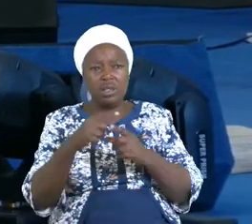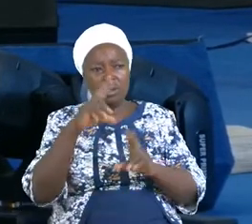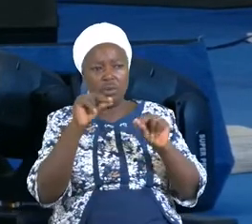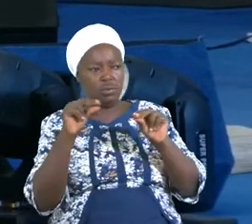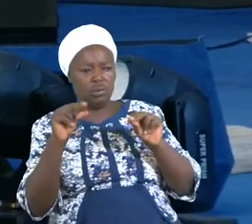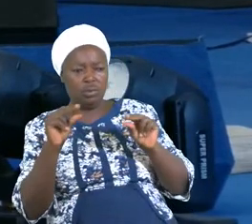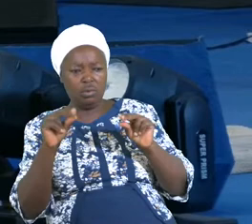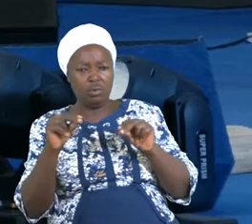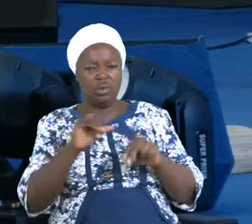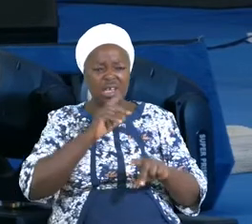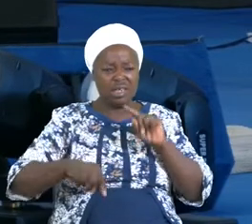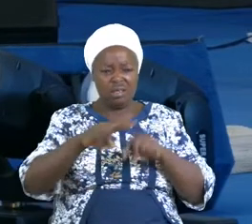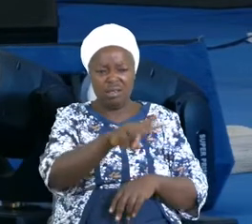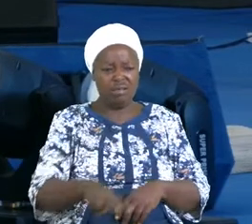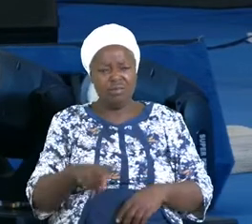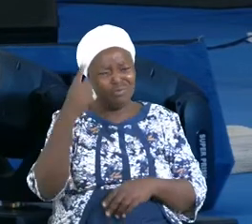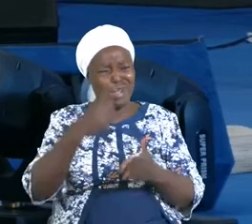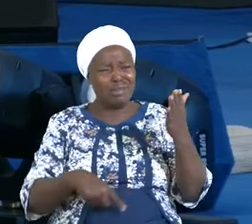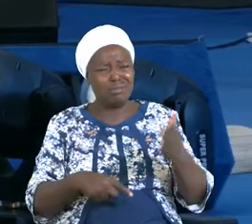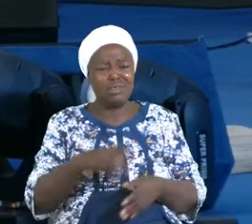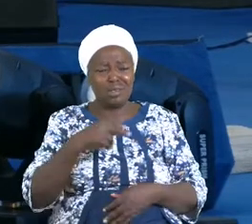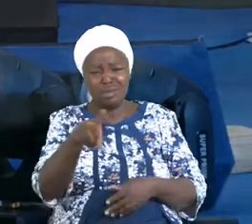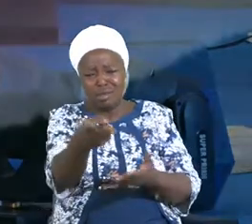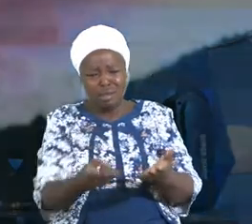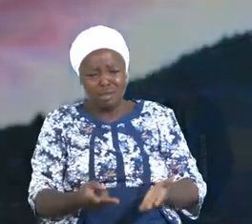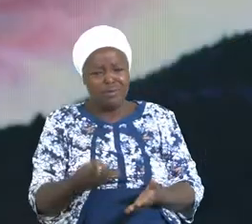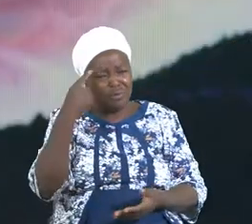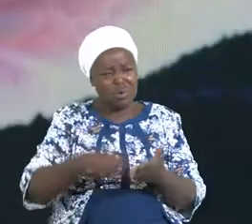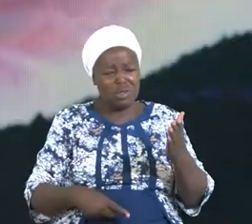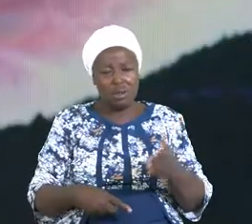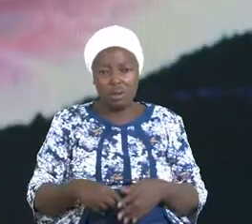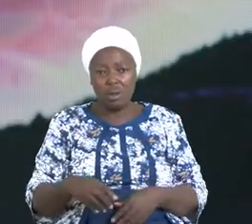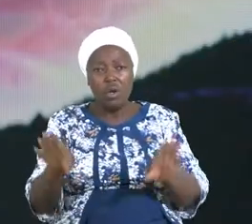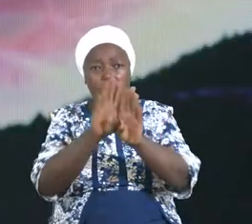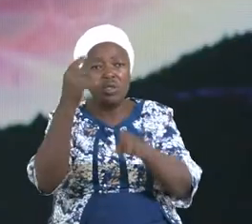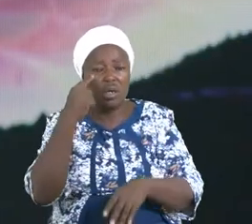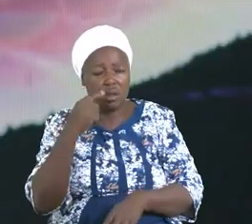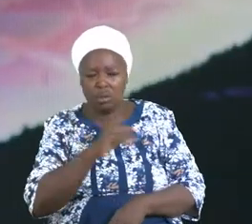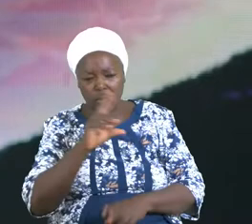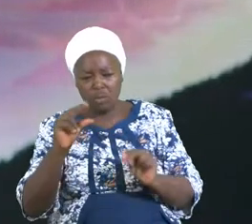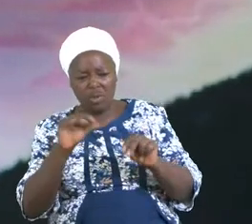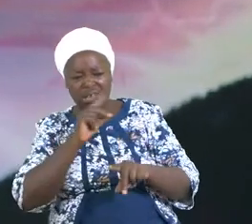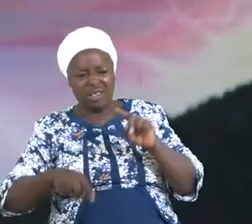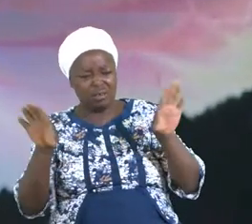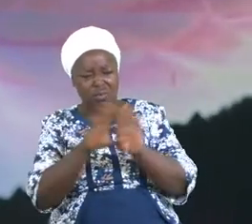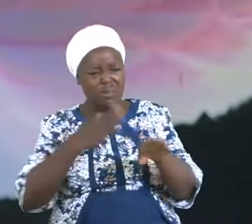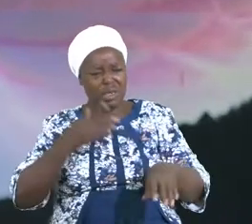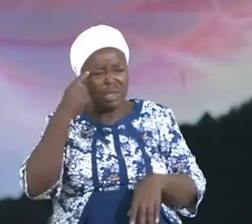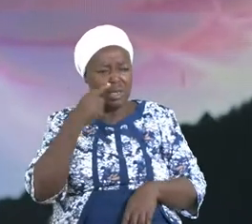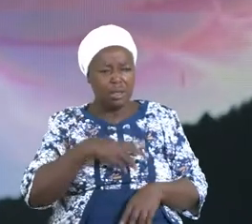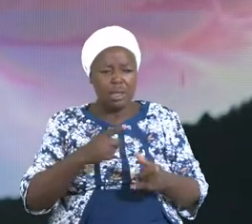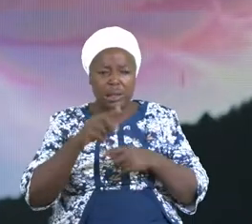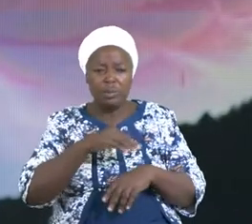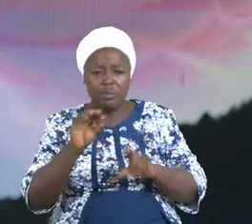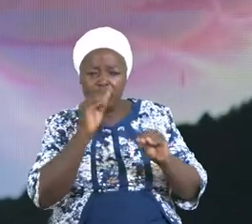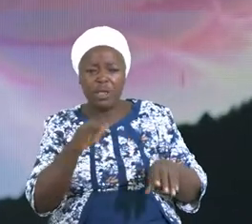down. He said, close your eyes. I don't want to close my eyes. He said, be in this position. I don't want to do that. And you want me